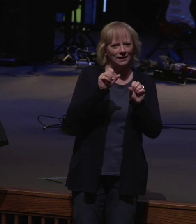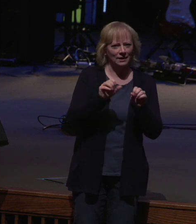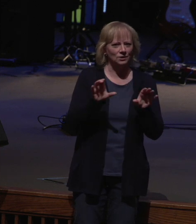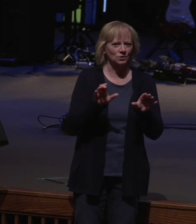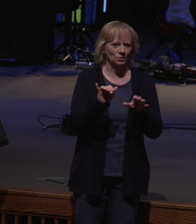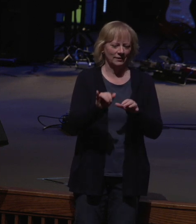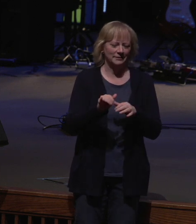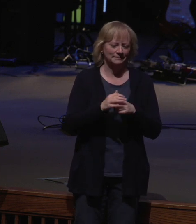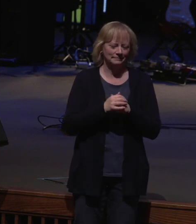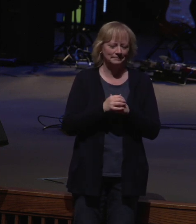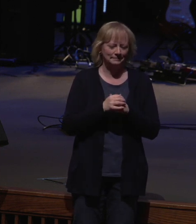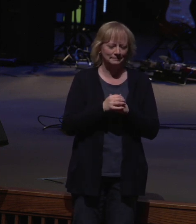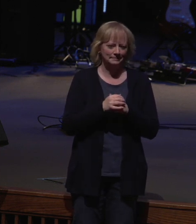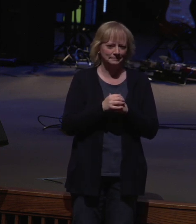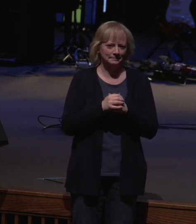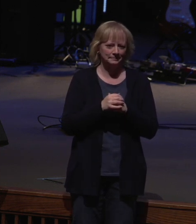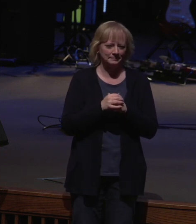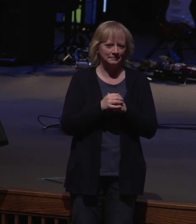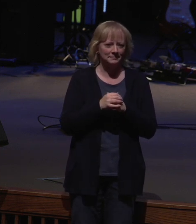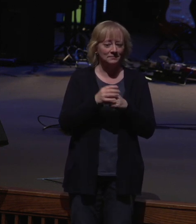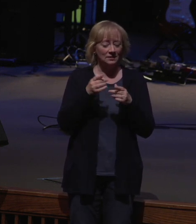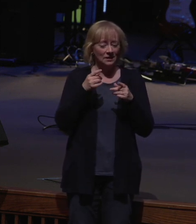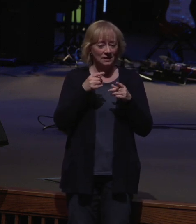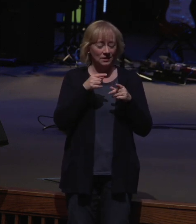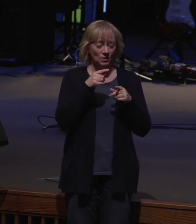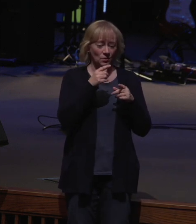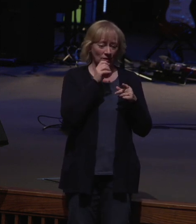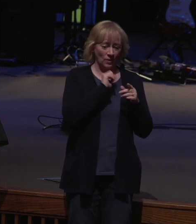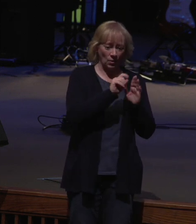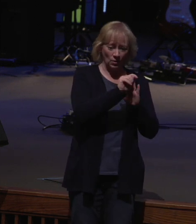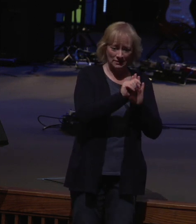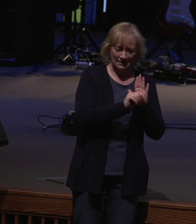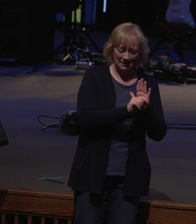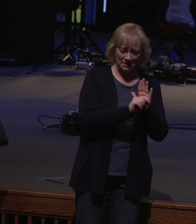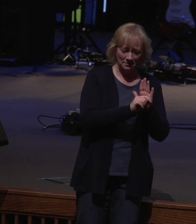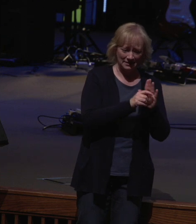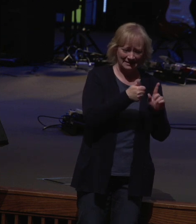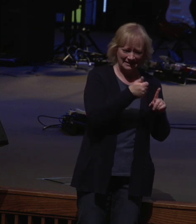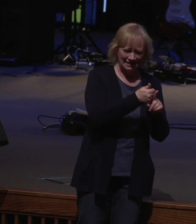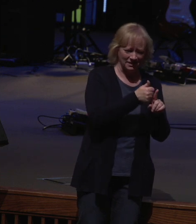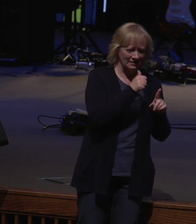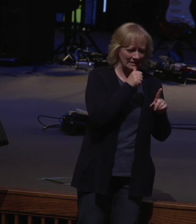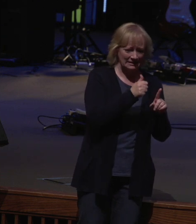that. And so while the Old Testament is not binding on us,